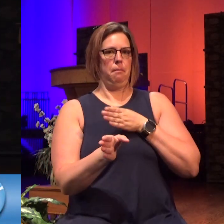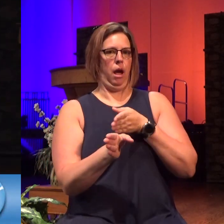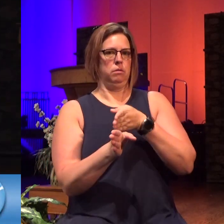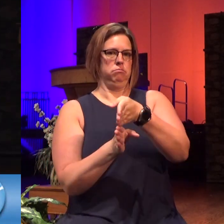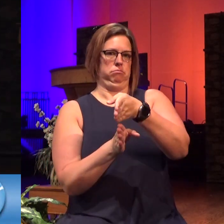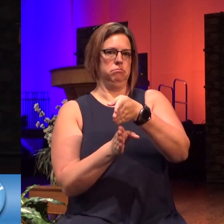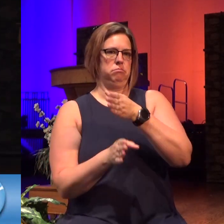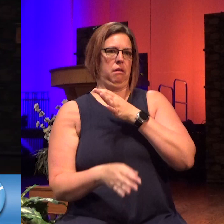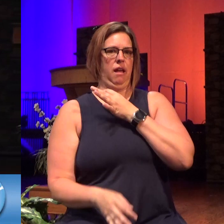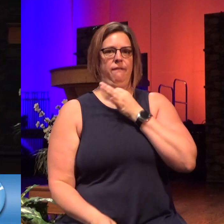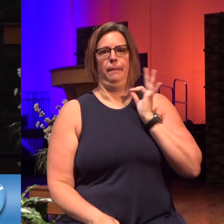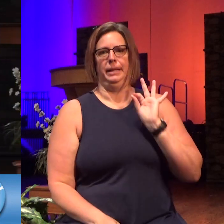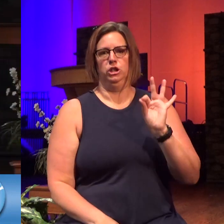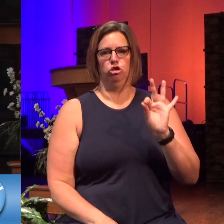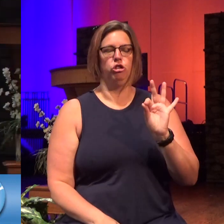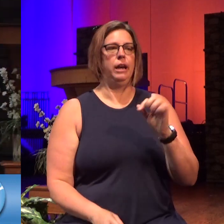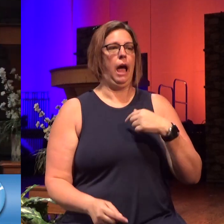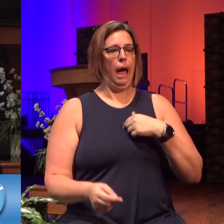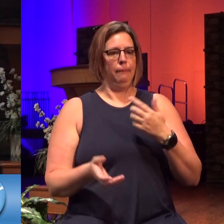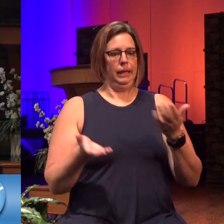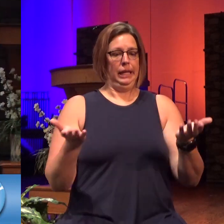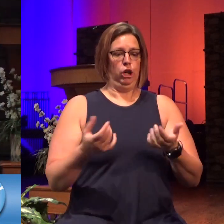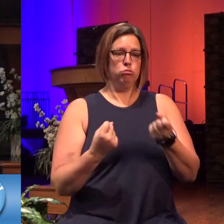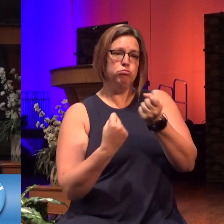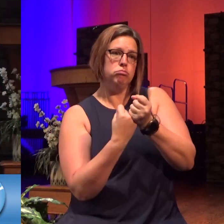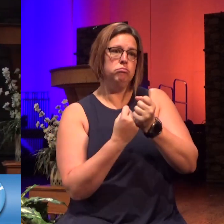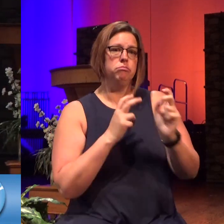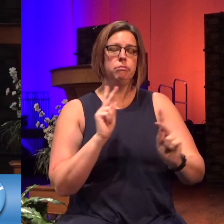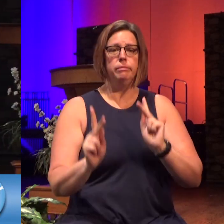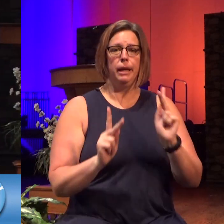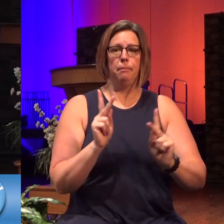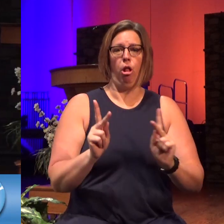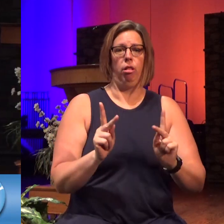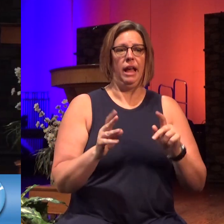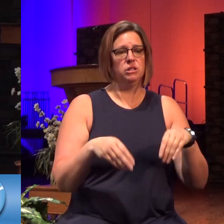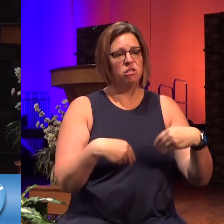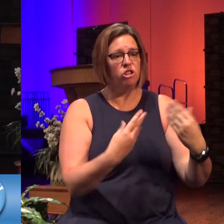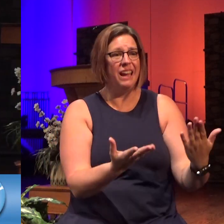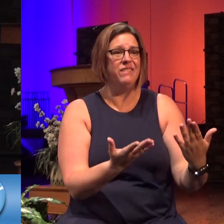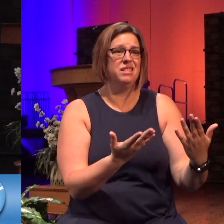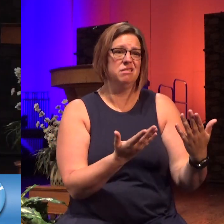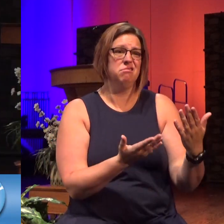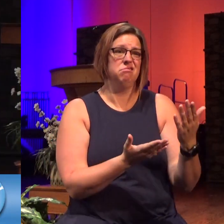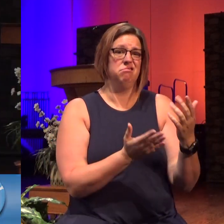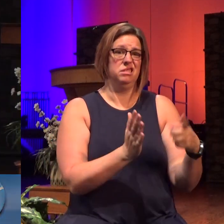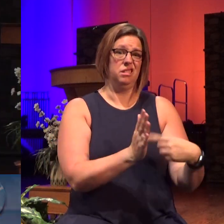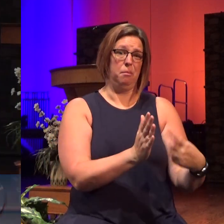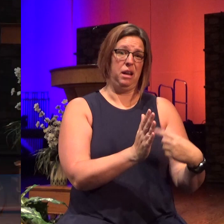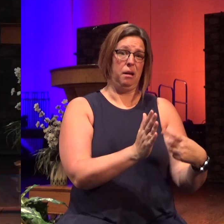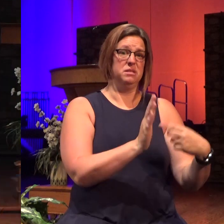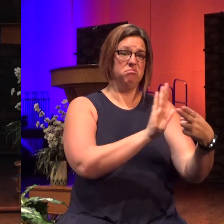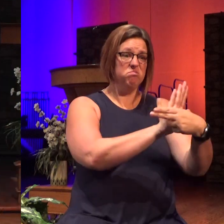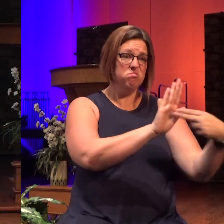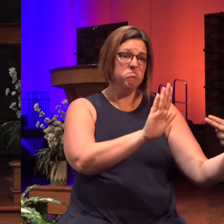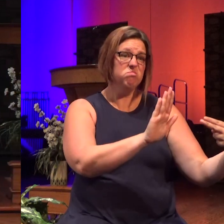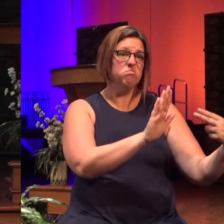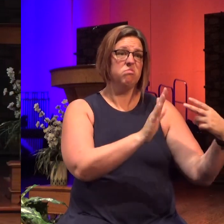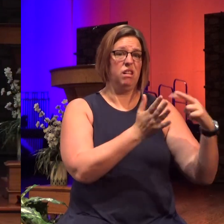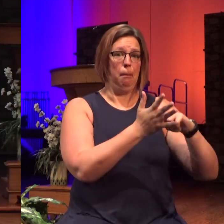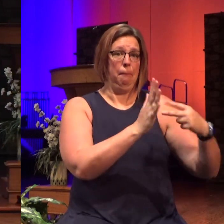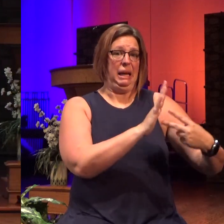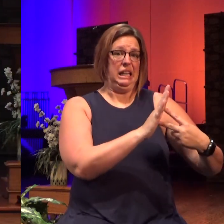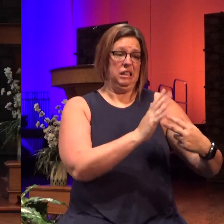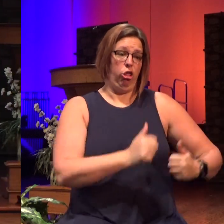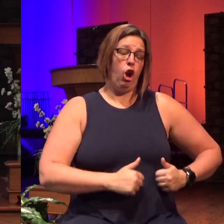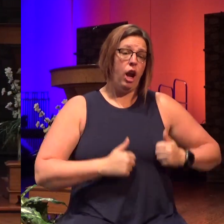in ministry, I stand with people as they're given diagnoses sometimes that indicate that their life may be coming